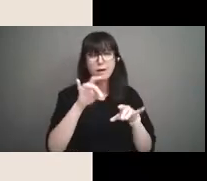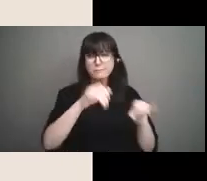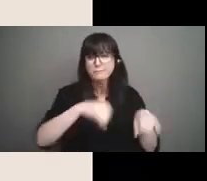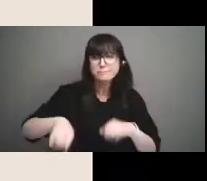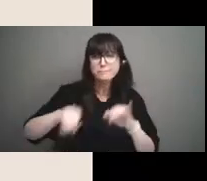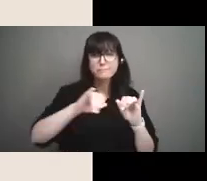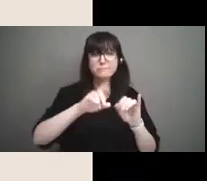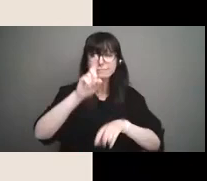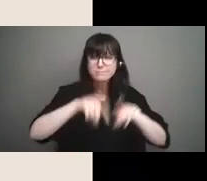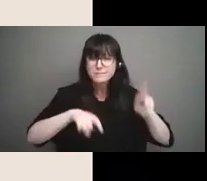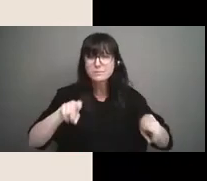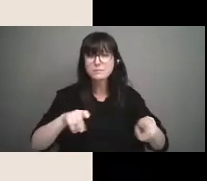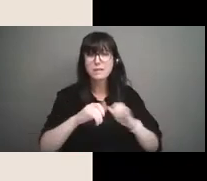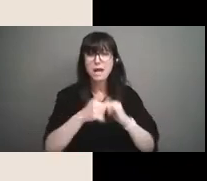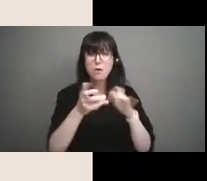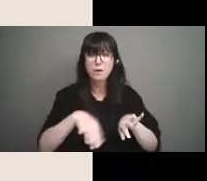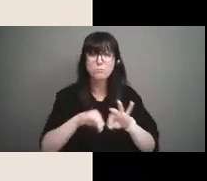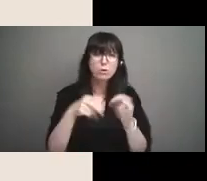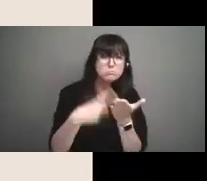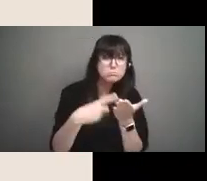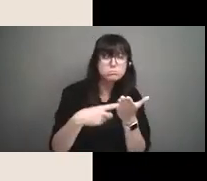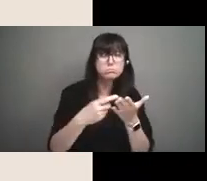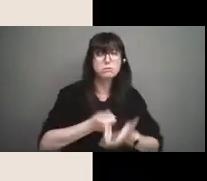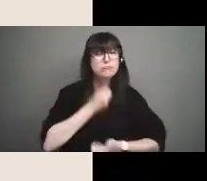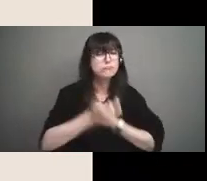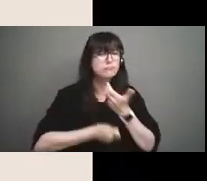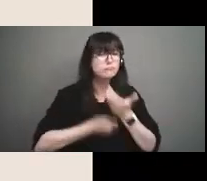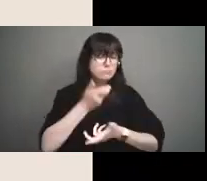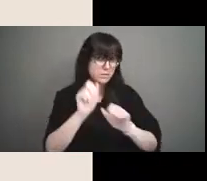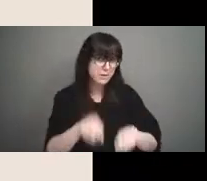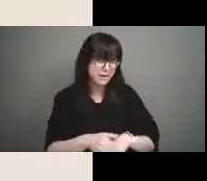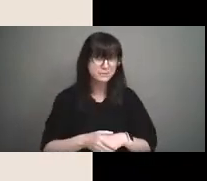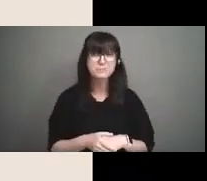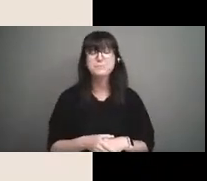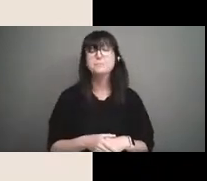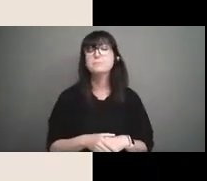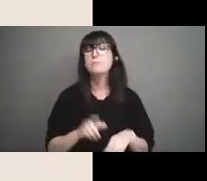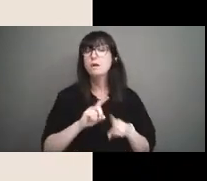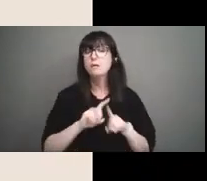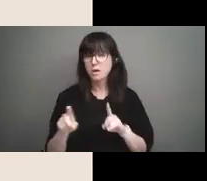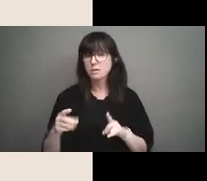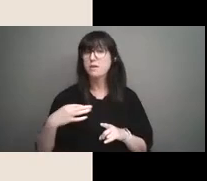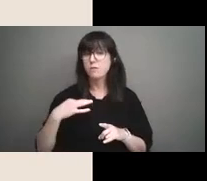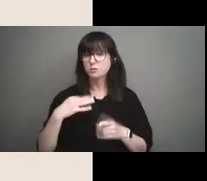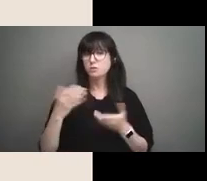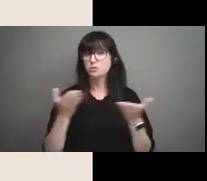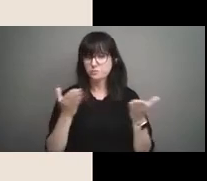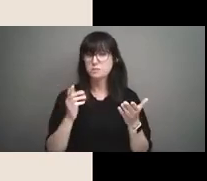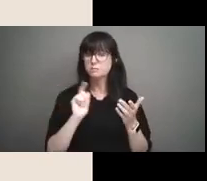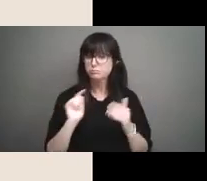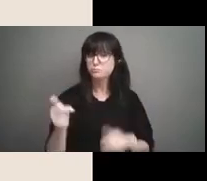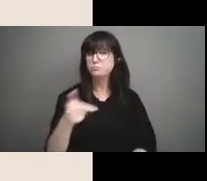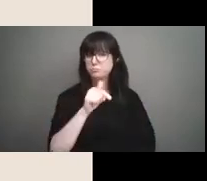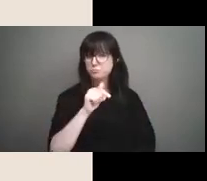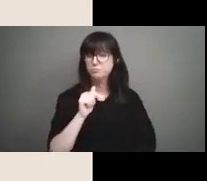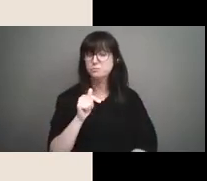differences to have that meaningful conversation and do some sharing. But in the meantime, volunteers who are facilitating this are paying attention to